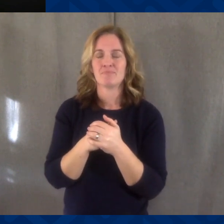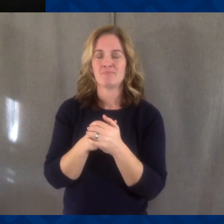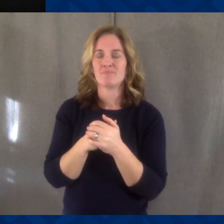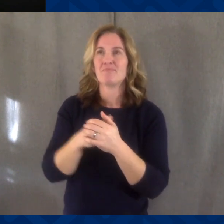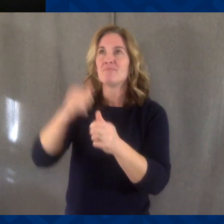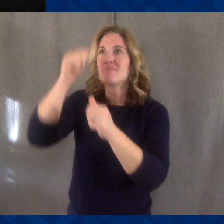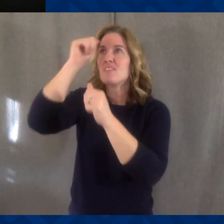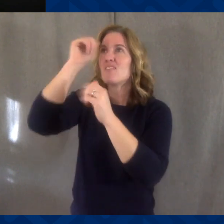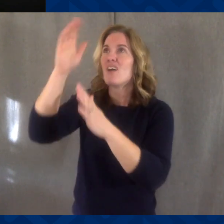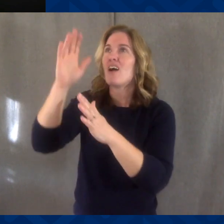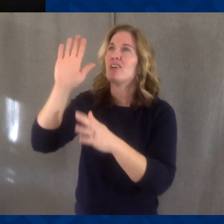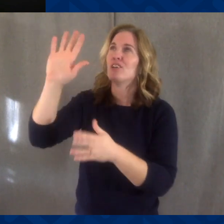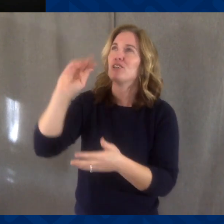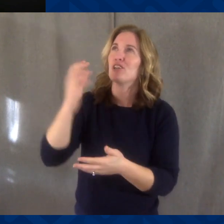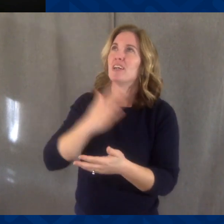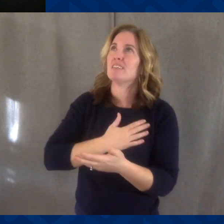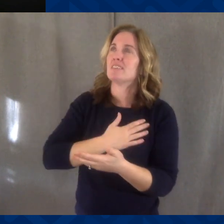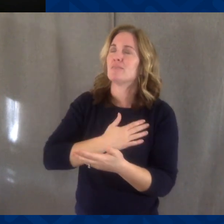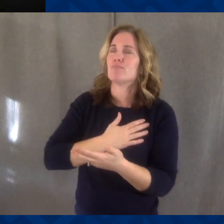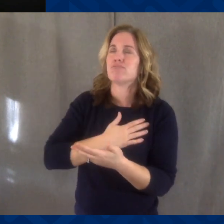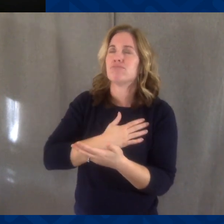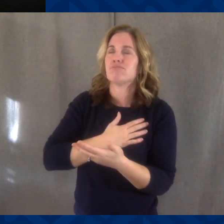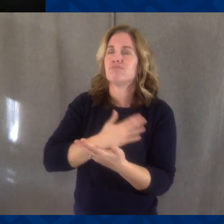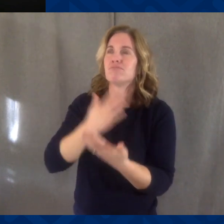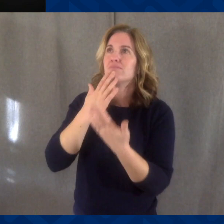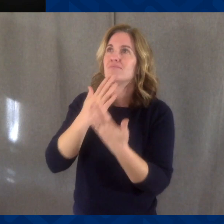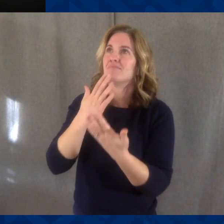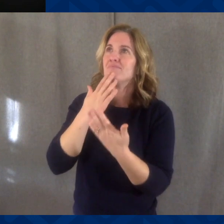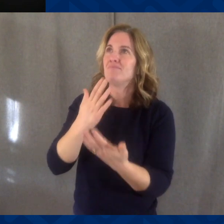Father, we thank you for your grace.